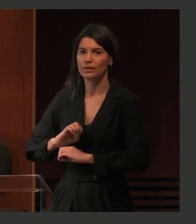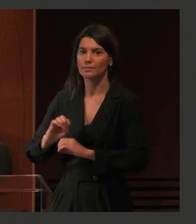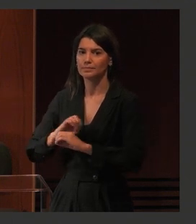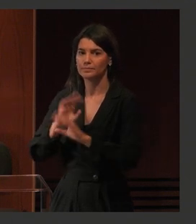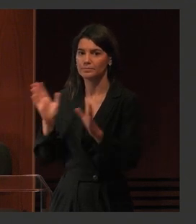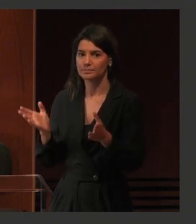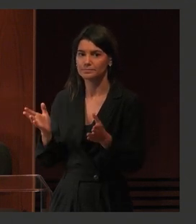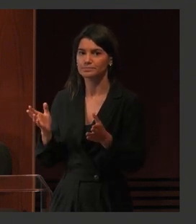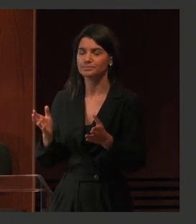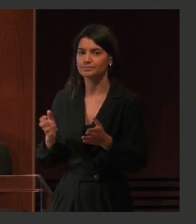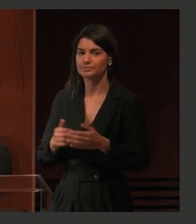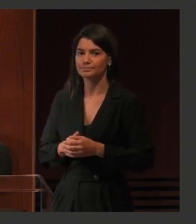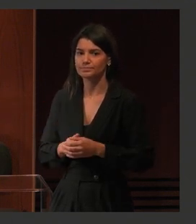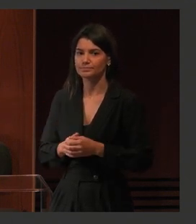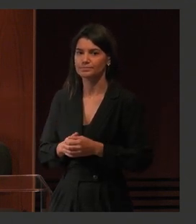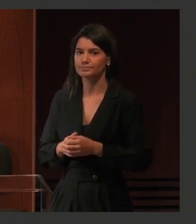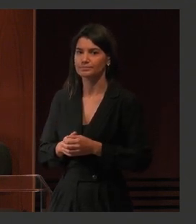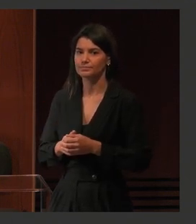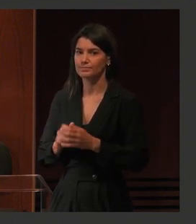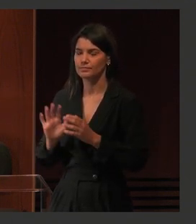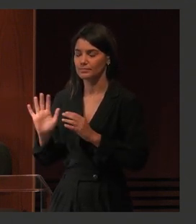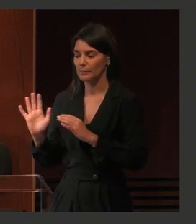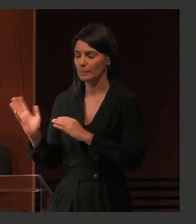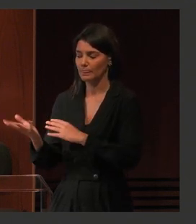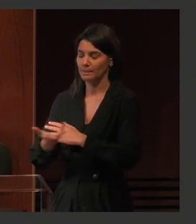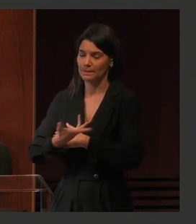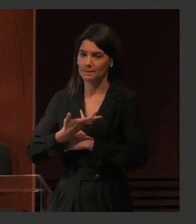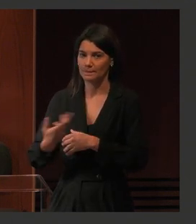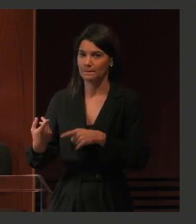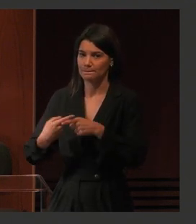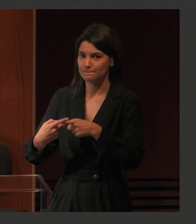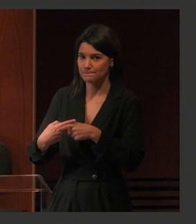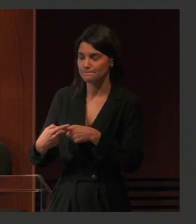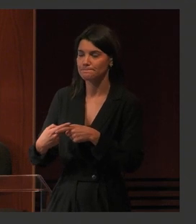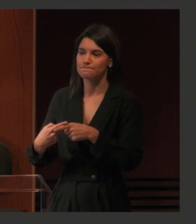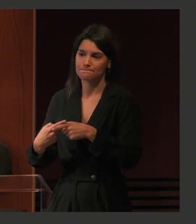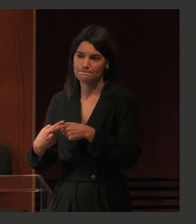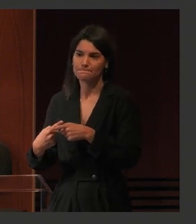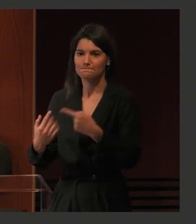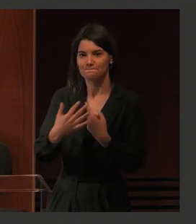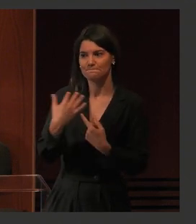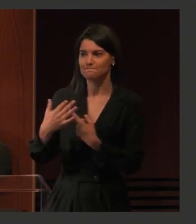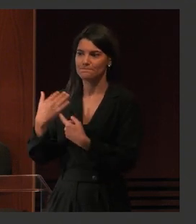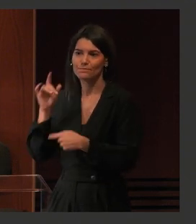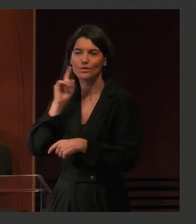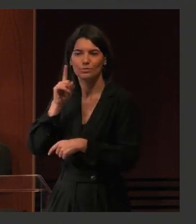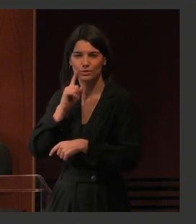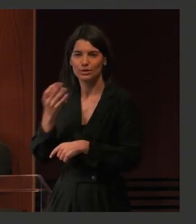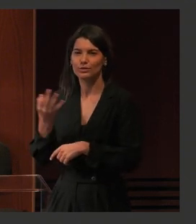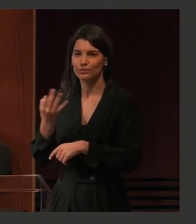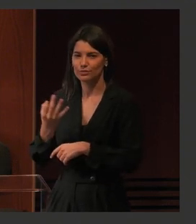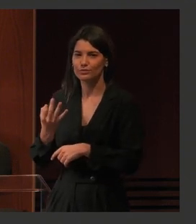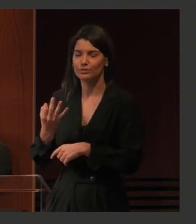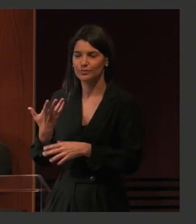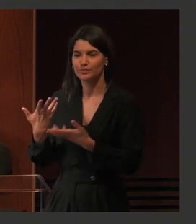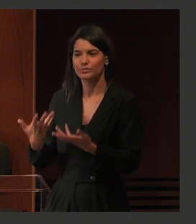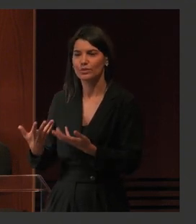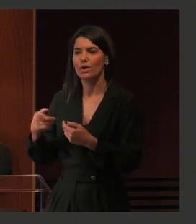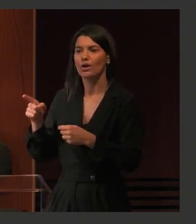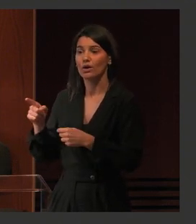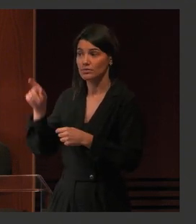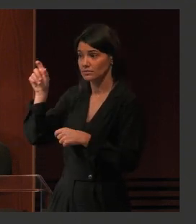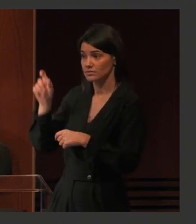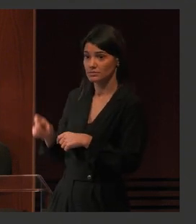motivating environment is very important. We just heard about the president of the Gulbenkian